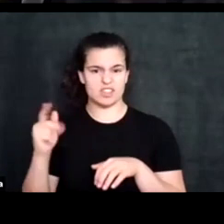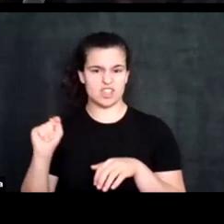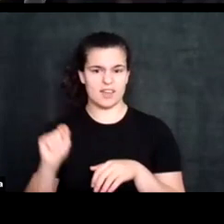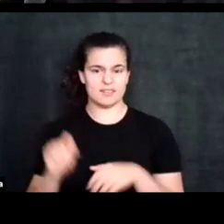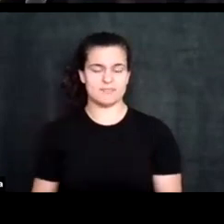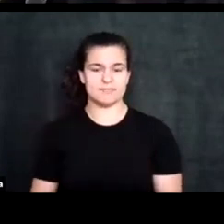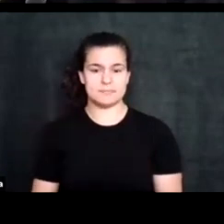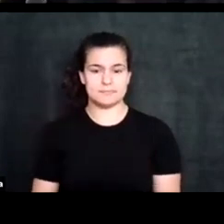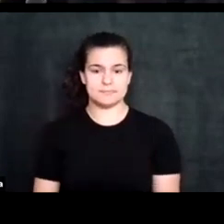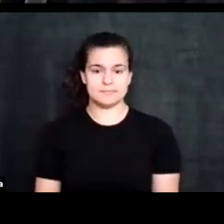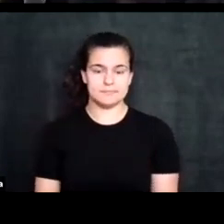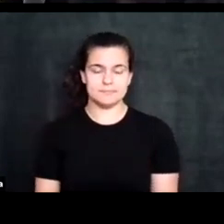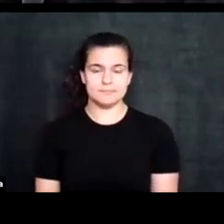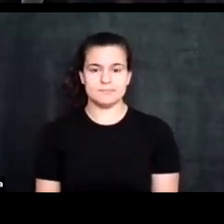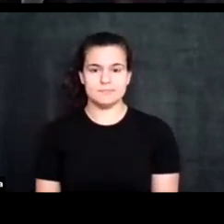Okay.